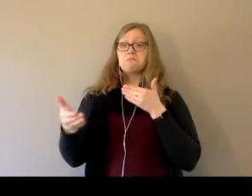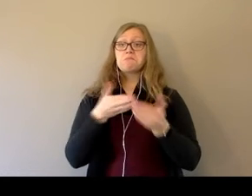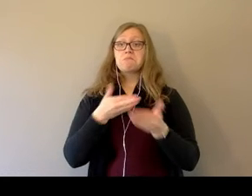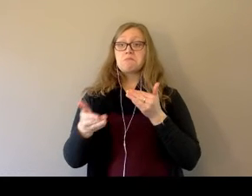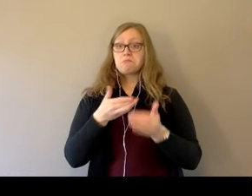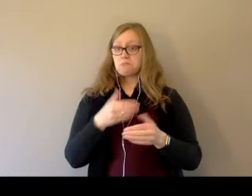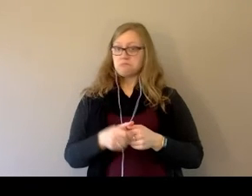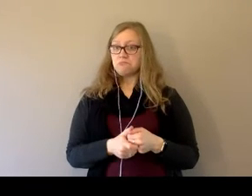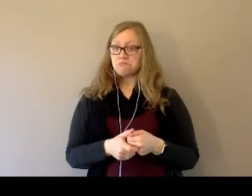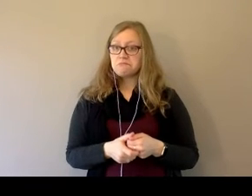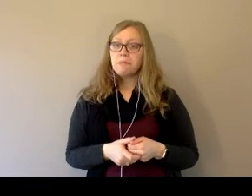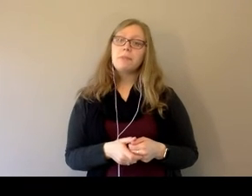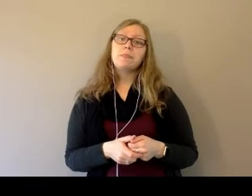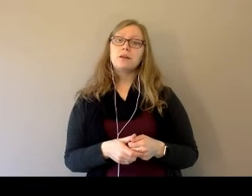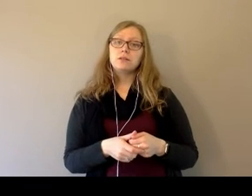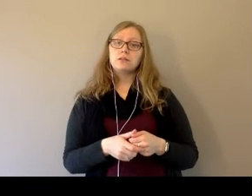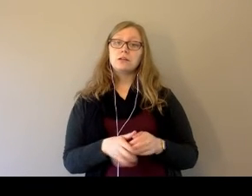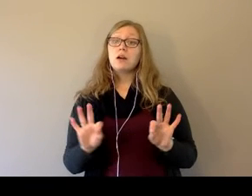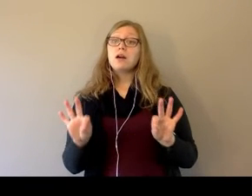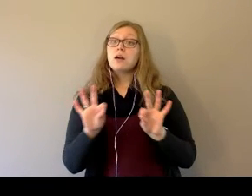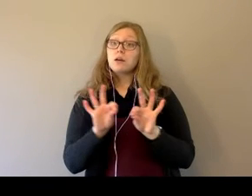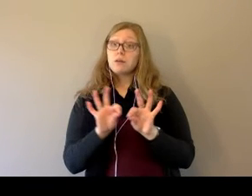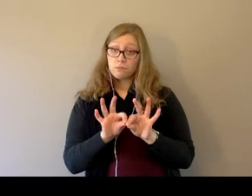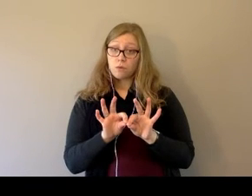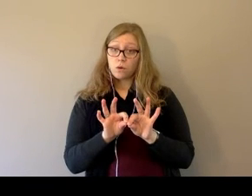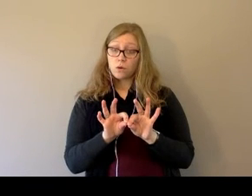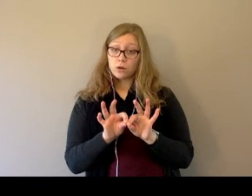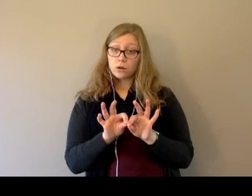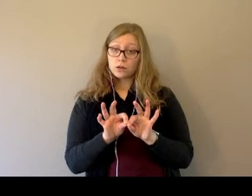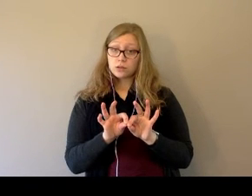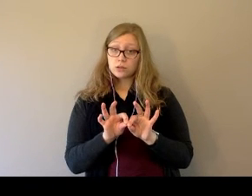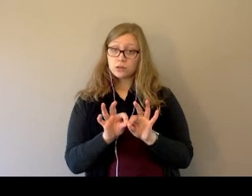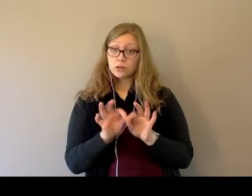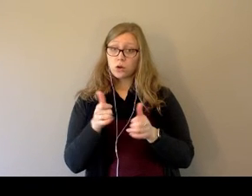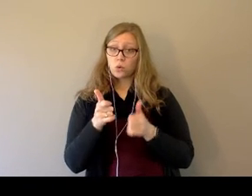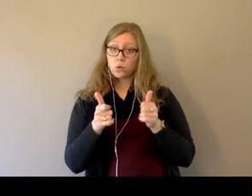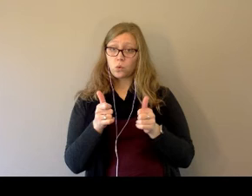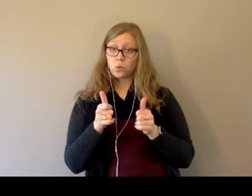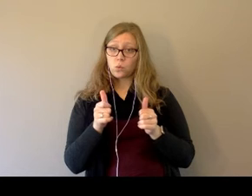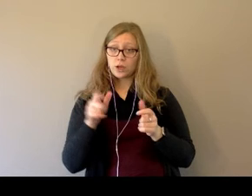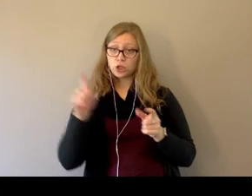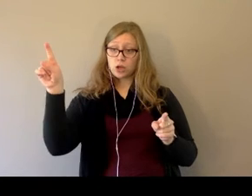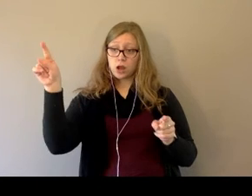the other side. The important thing is which two of the